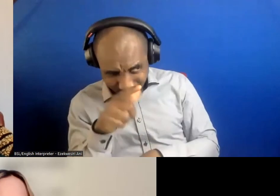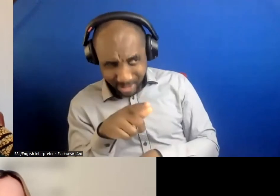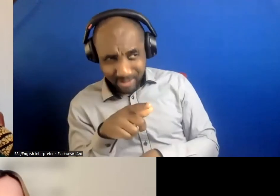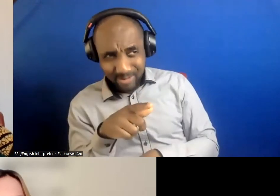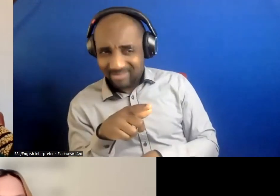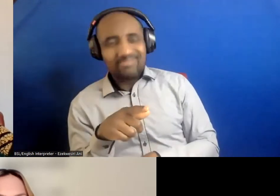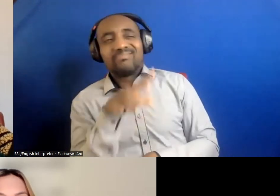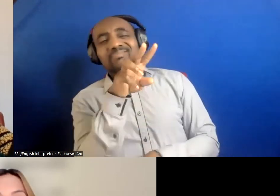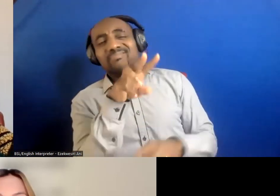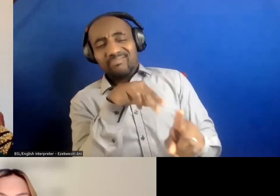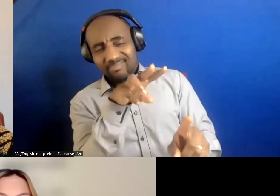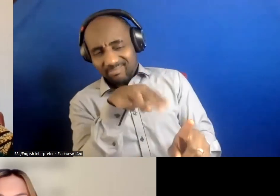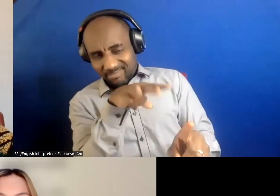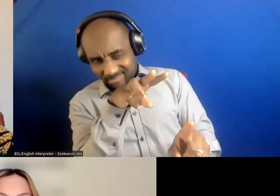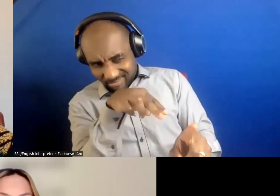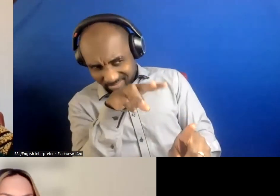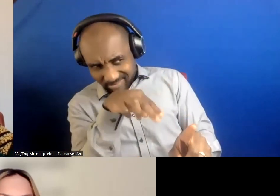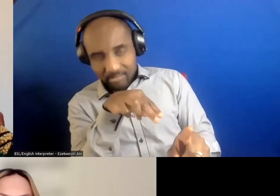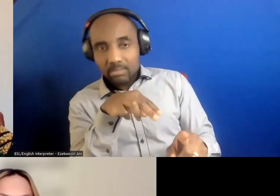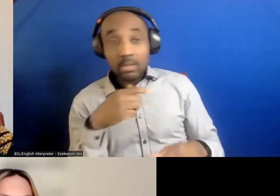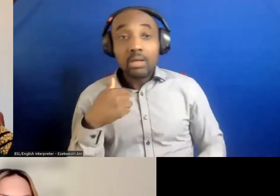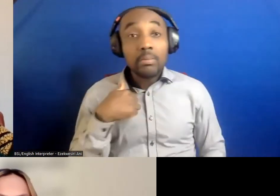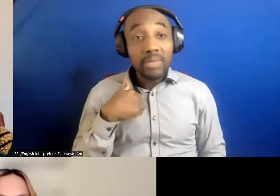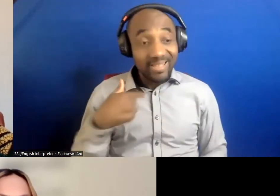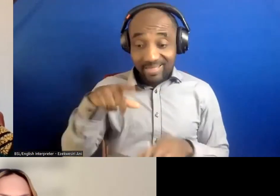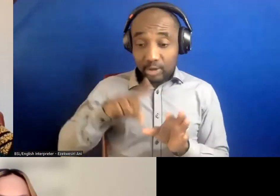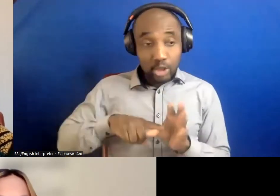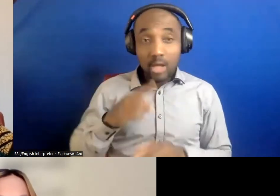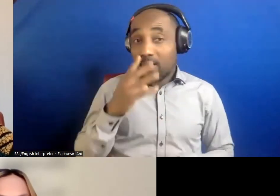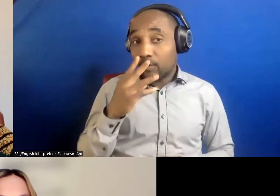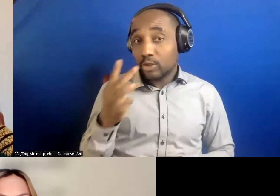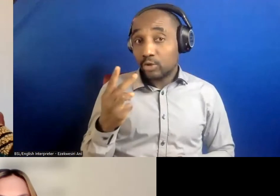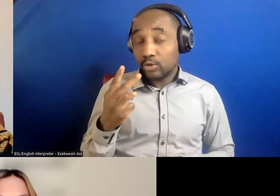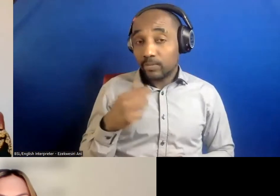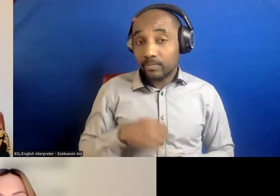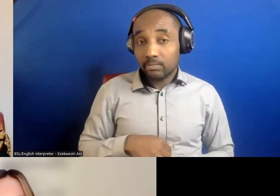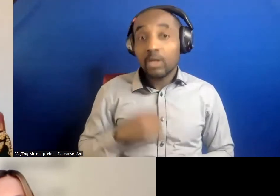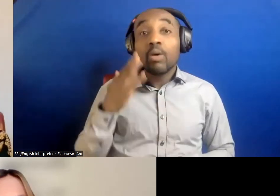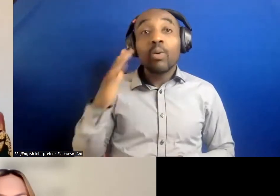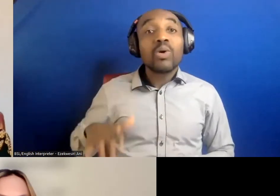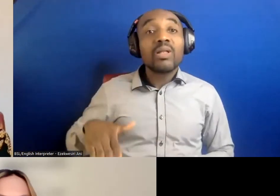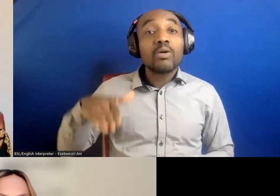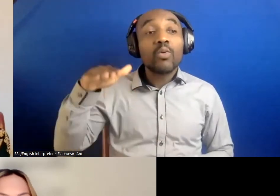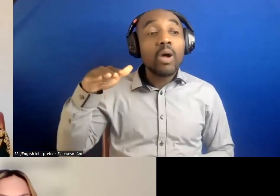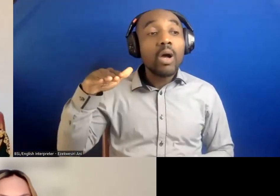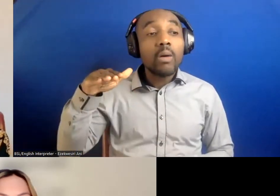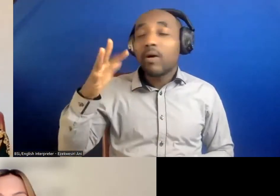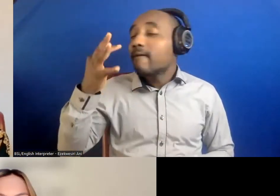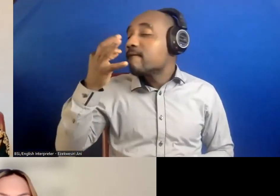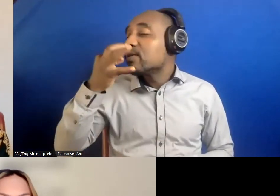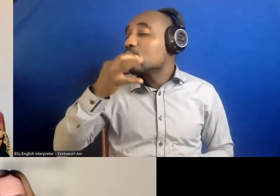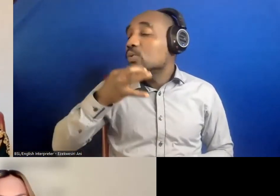football person. I grew up, so I'll be 42 this year, and I grew up in a time where there were very few opportunities for